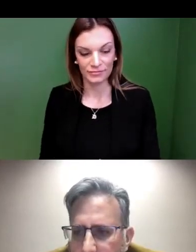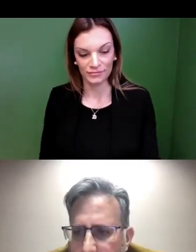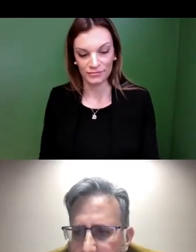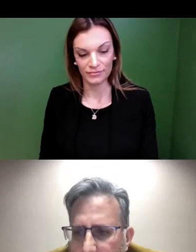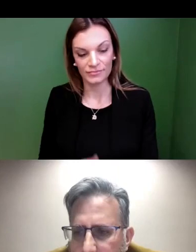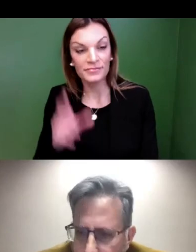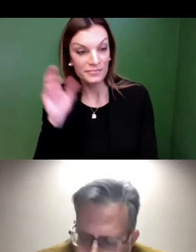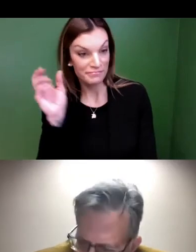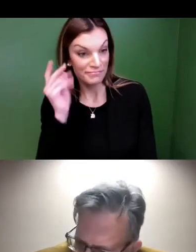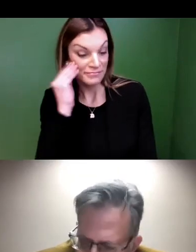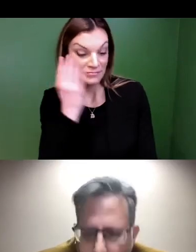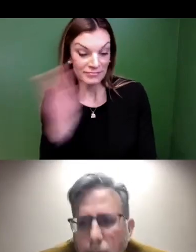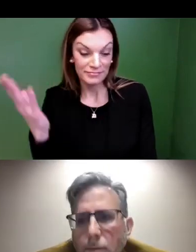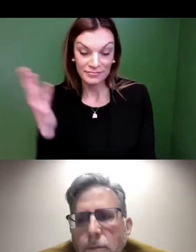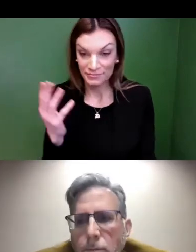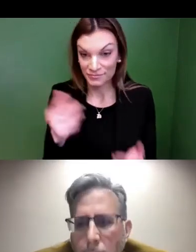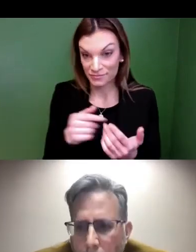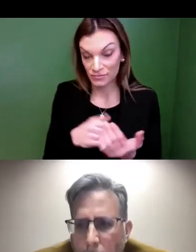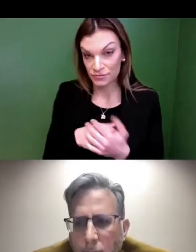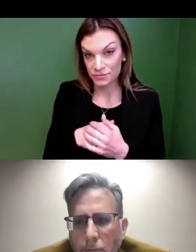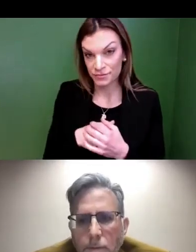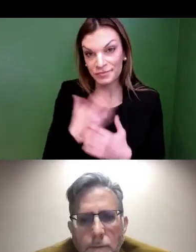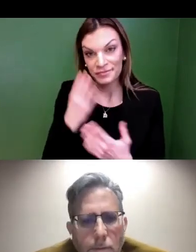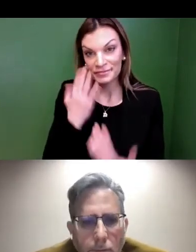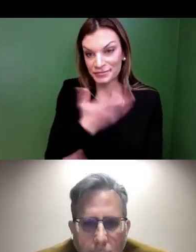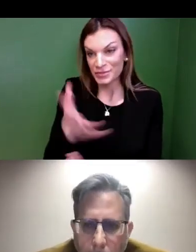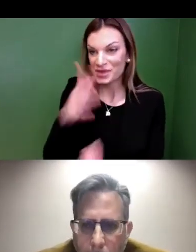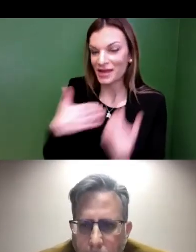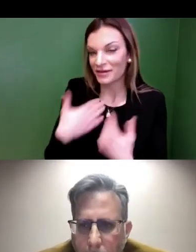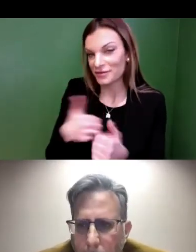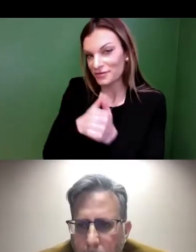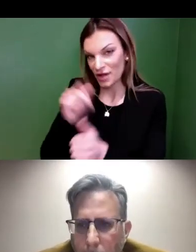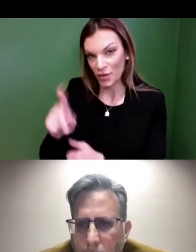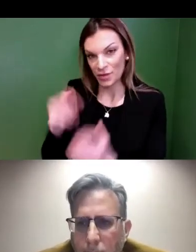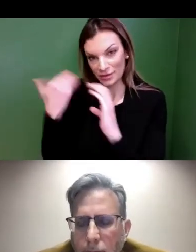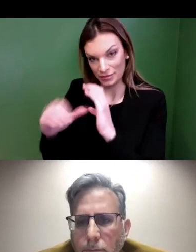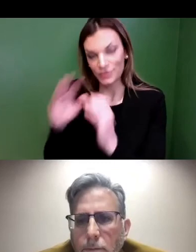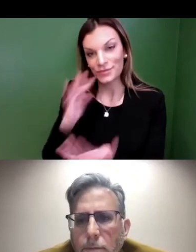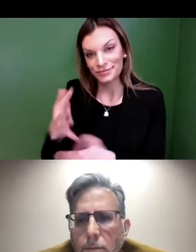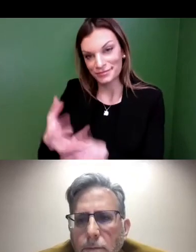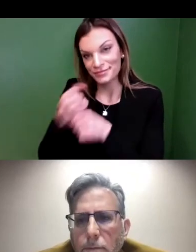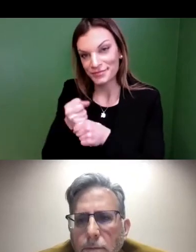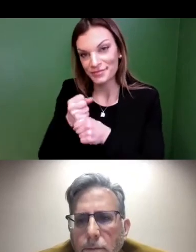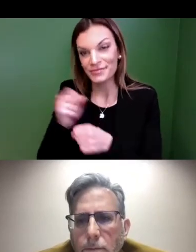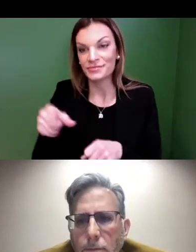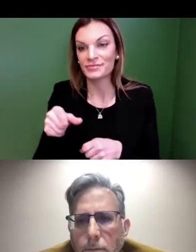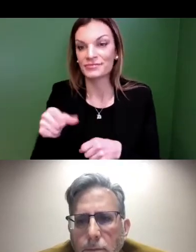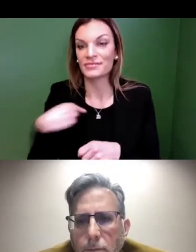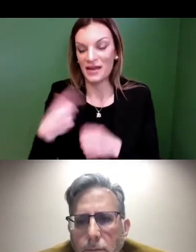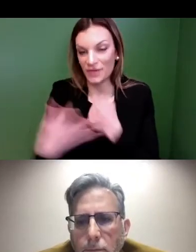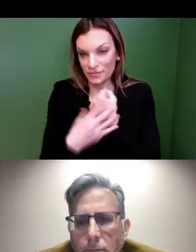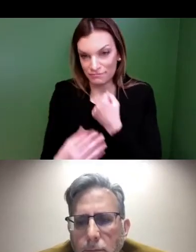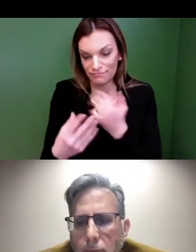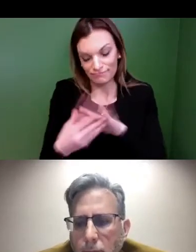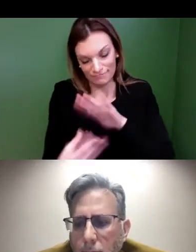Also, I want to let everyone know that you've signed up for today. You will receive a follow-up email with a recording. And there are a couple of